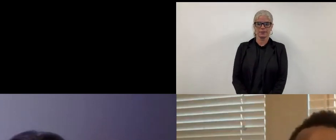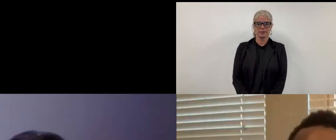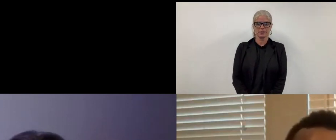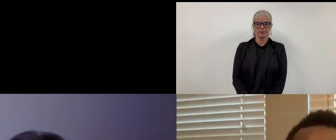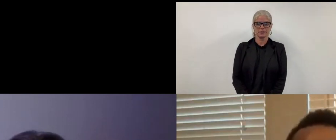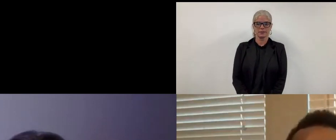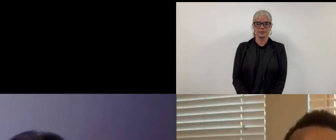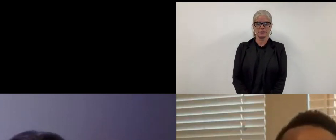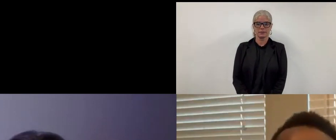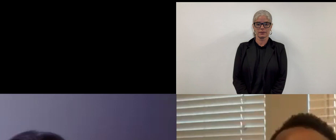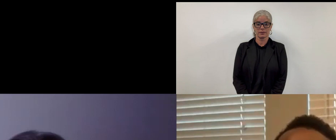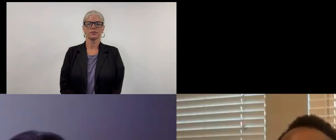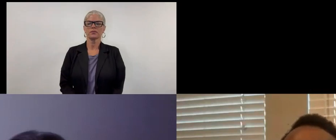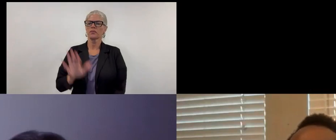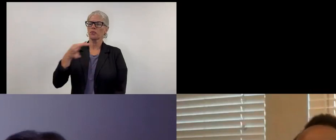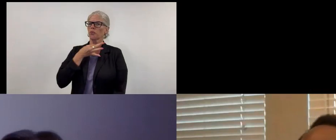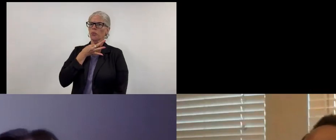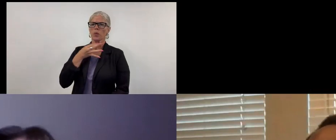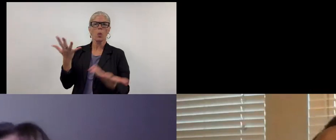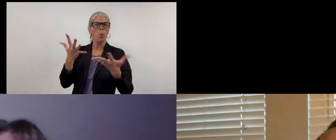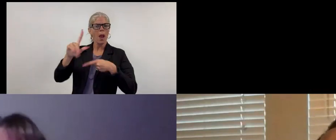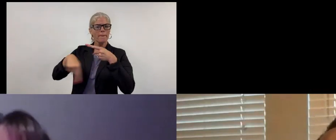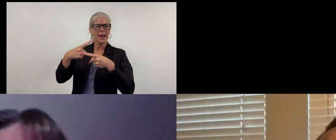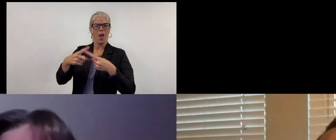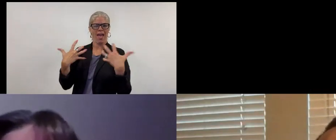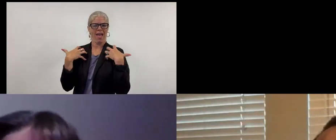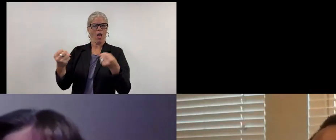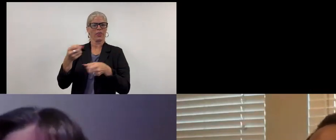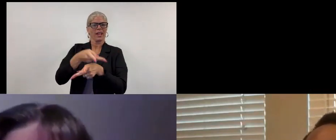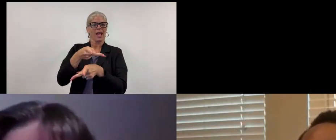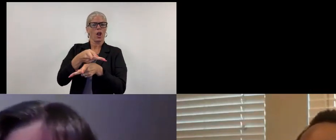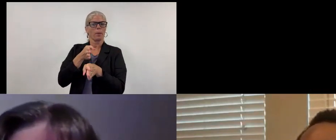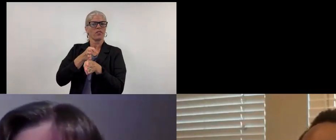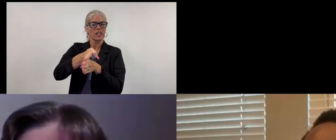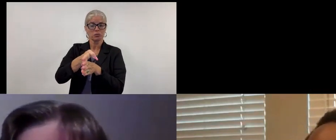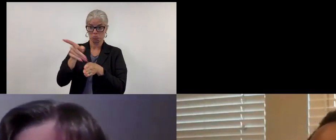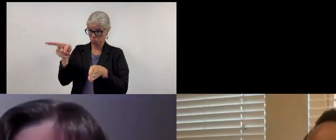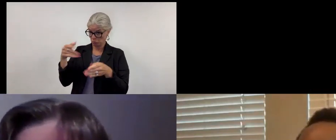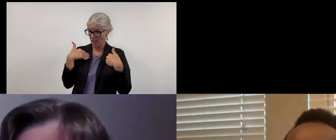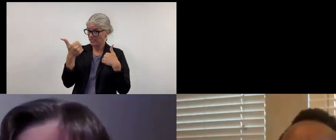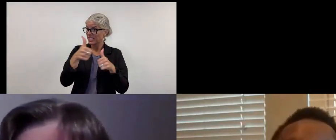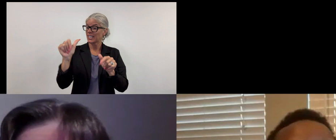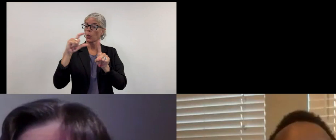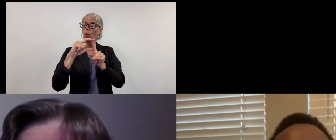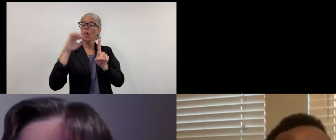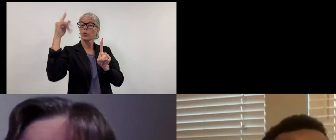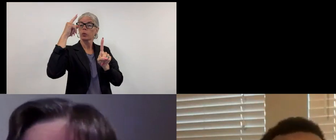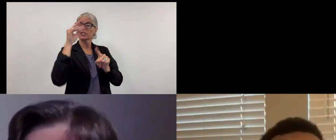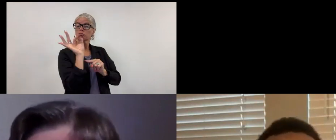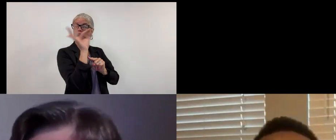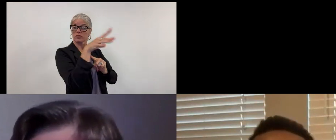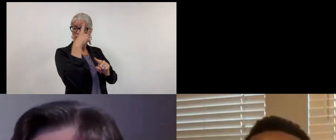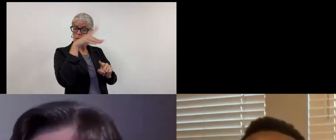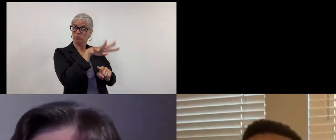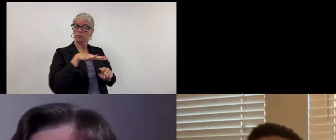of someone with a disability while they're traveling. And what about healthcare professionals? Any words